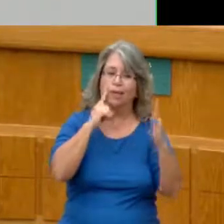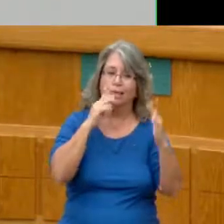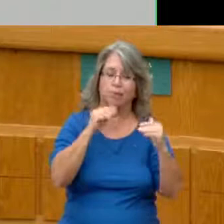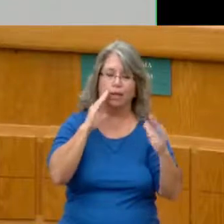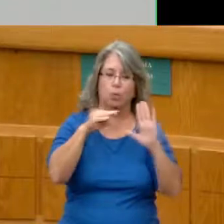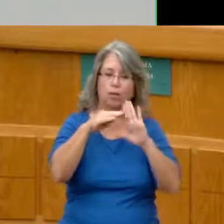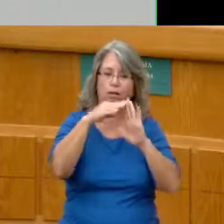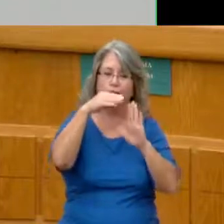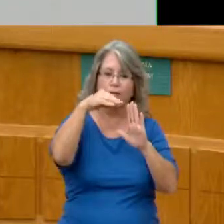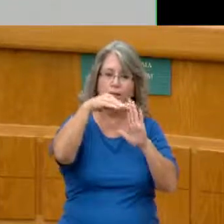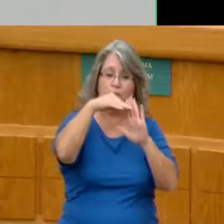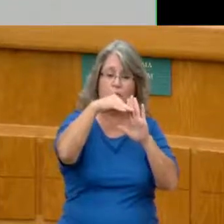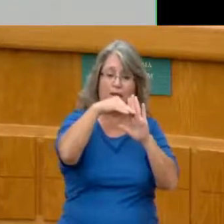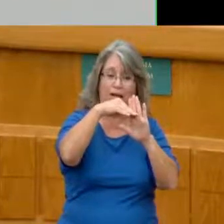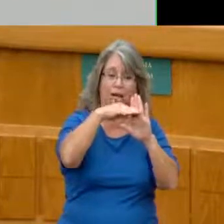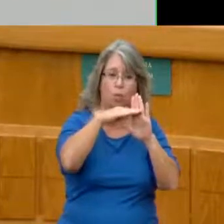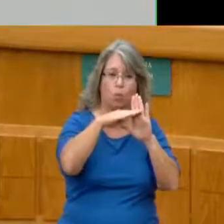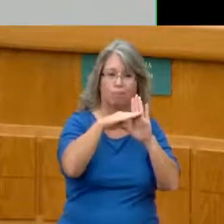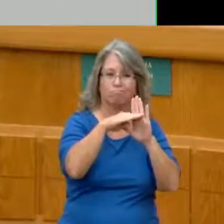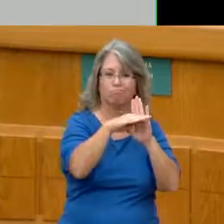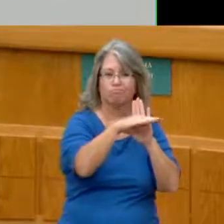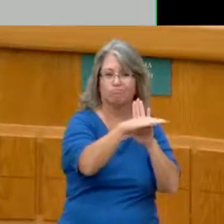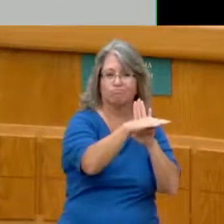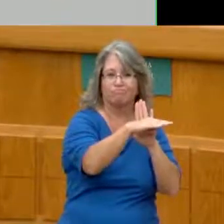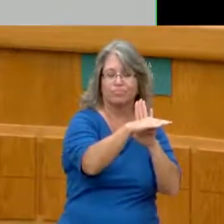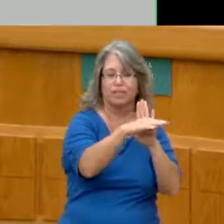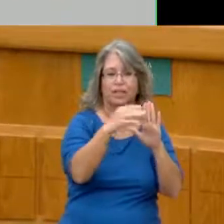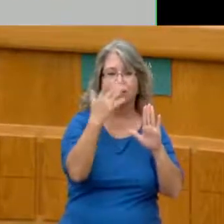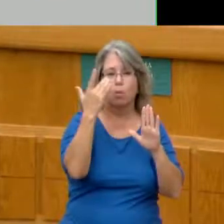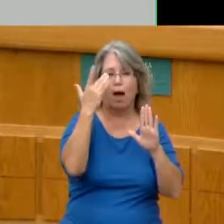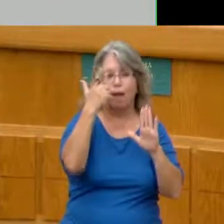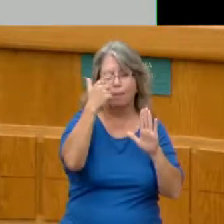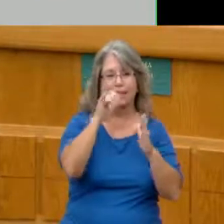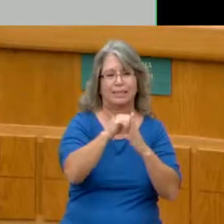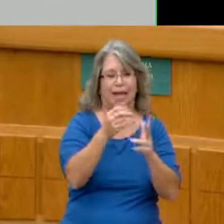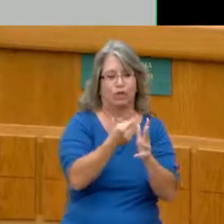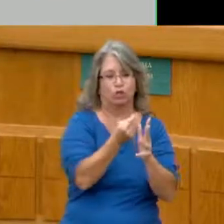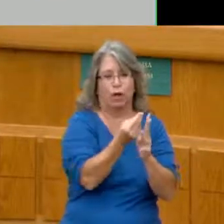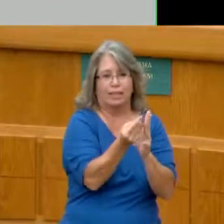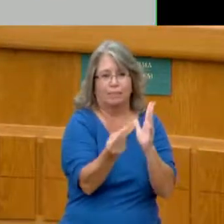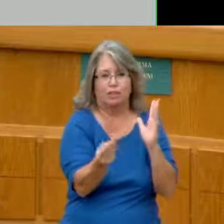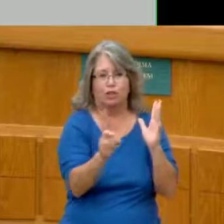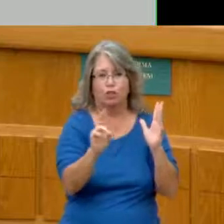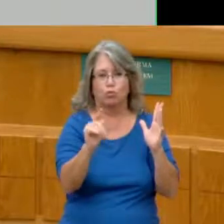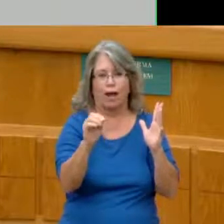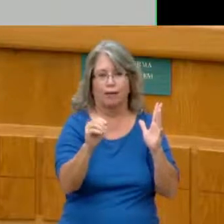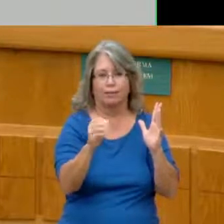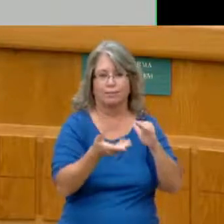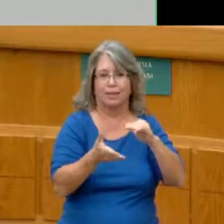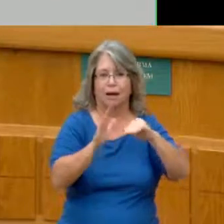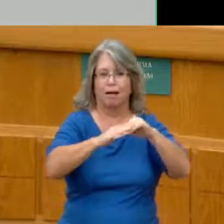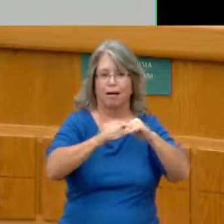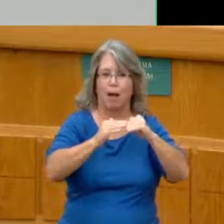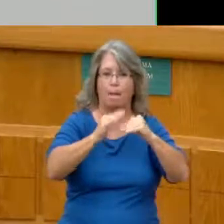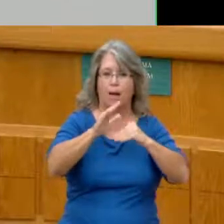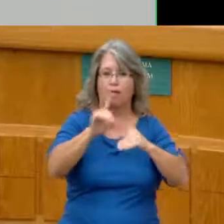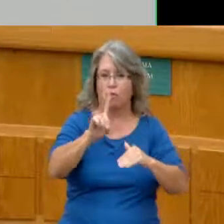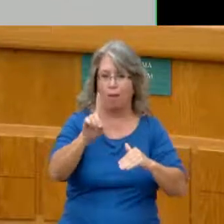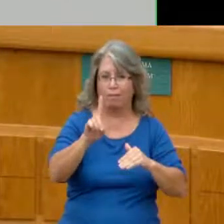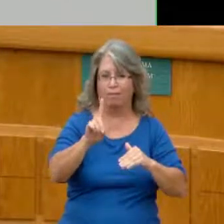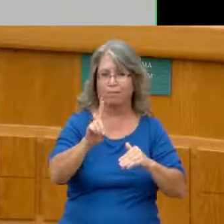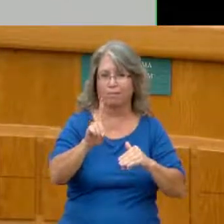again. And it doesn't look like we're gonna get down to zero. So we'll see how this plays out. And remember